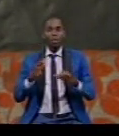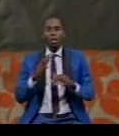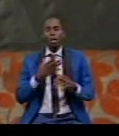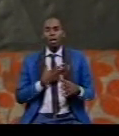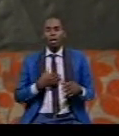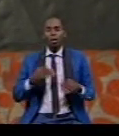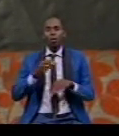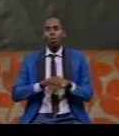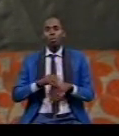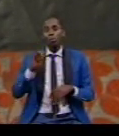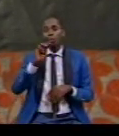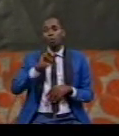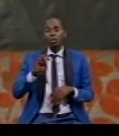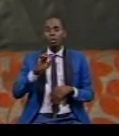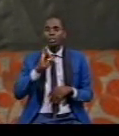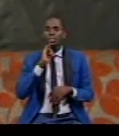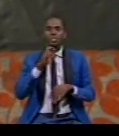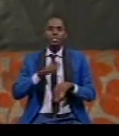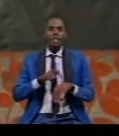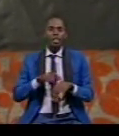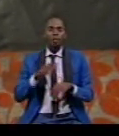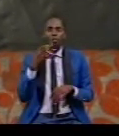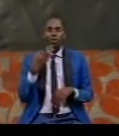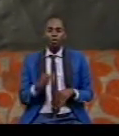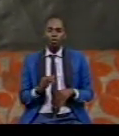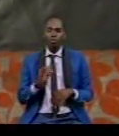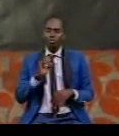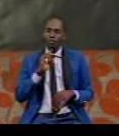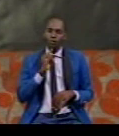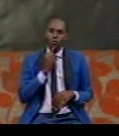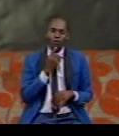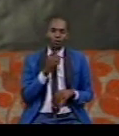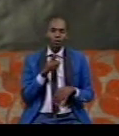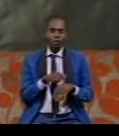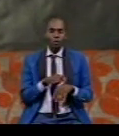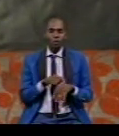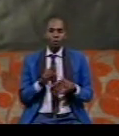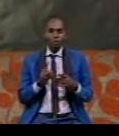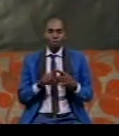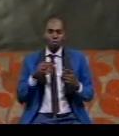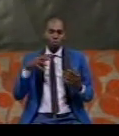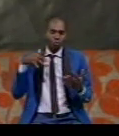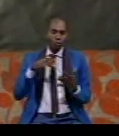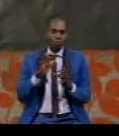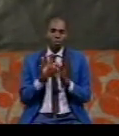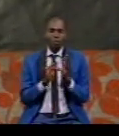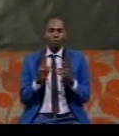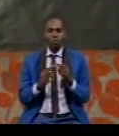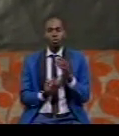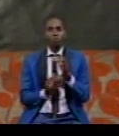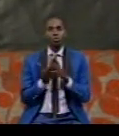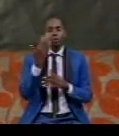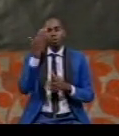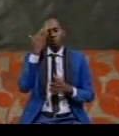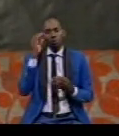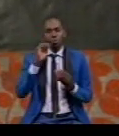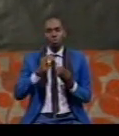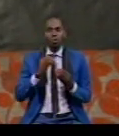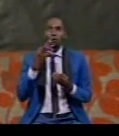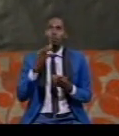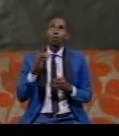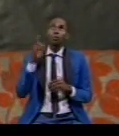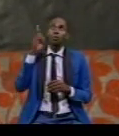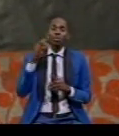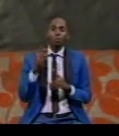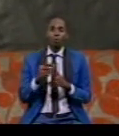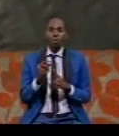mercy. I pray the mercy of God will come to you tonight. Look at 1 John chapter 1.